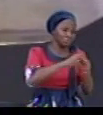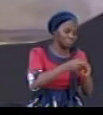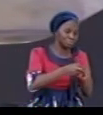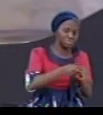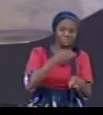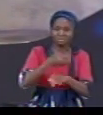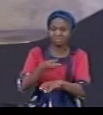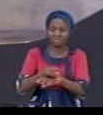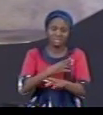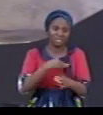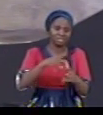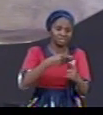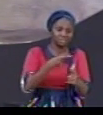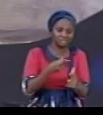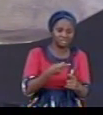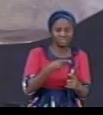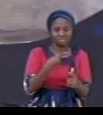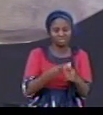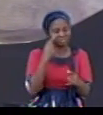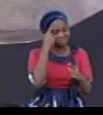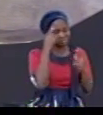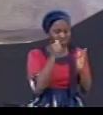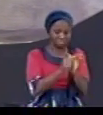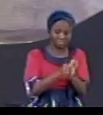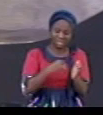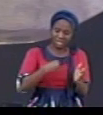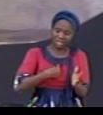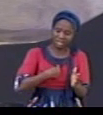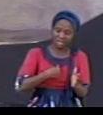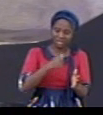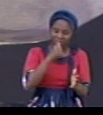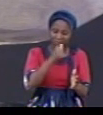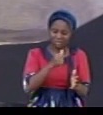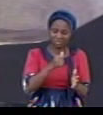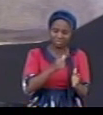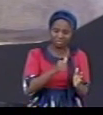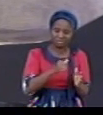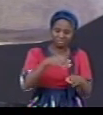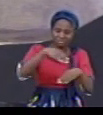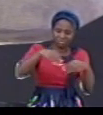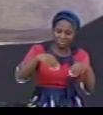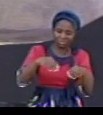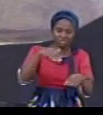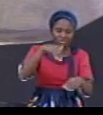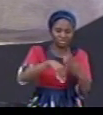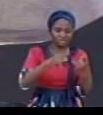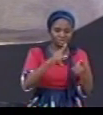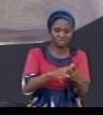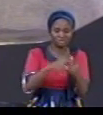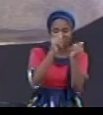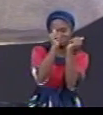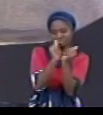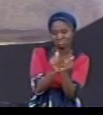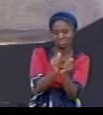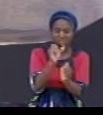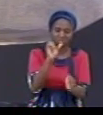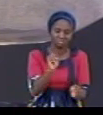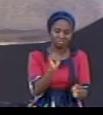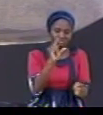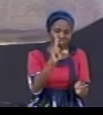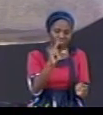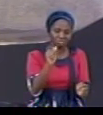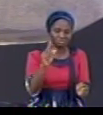into slavery. And over here, this is the job I've got now. And I've got favor from